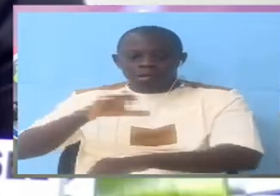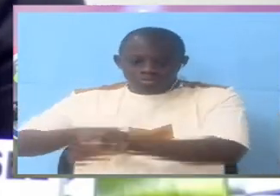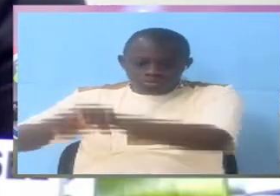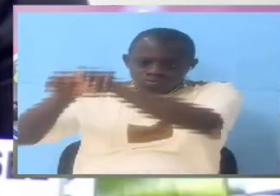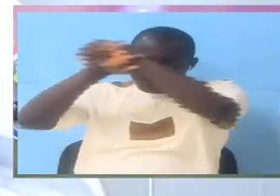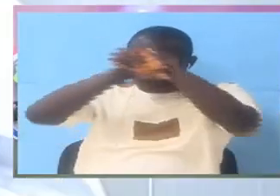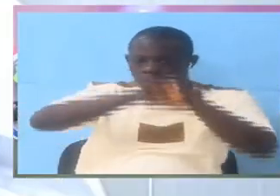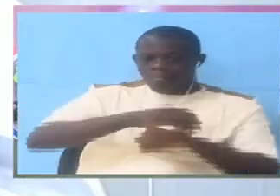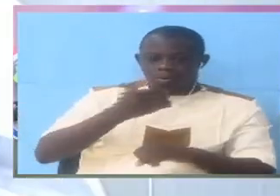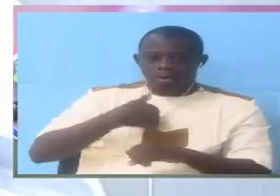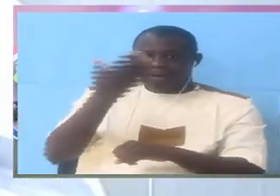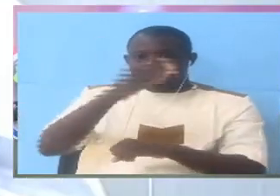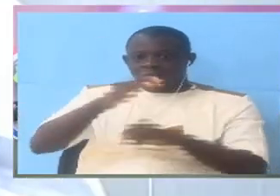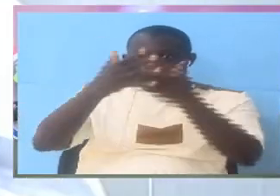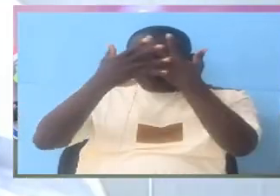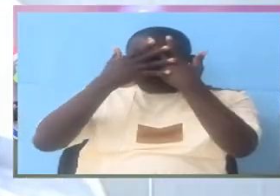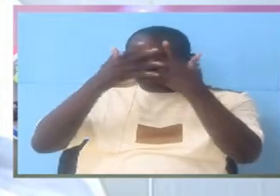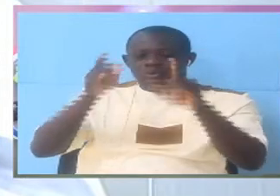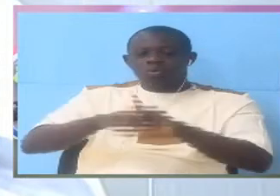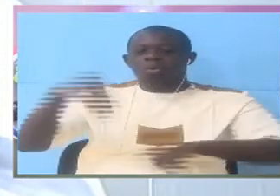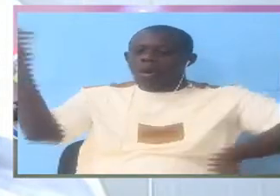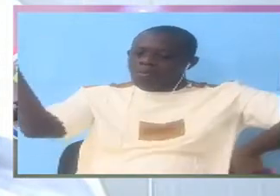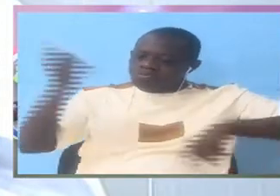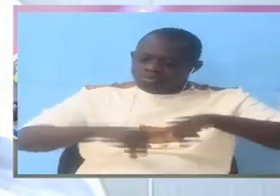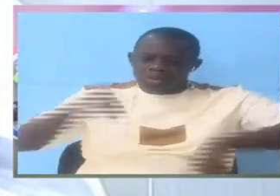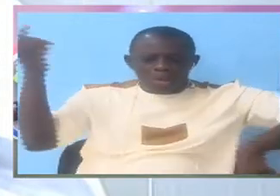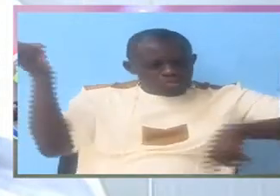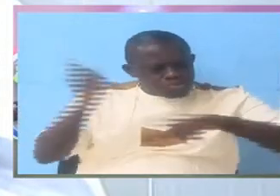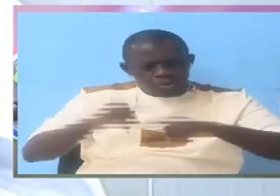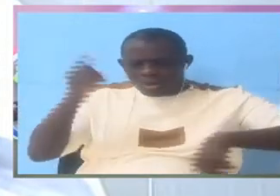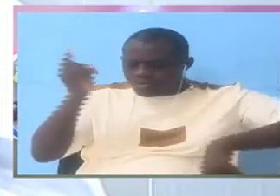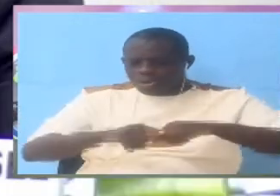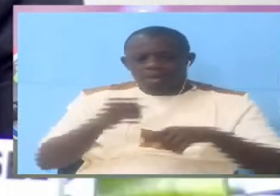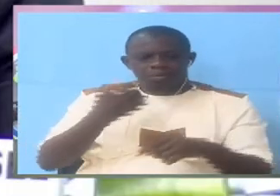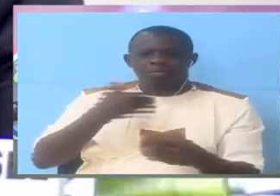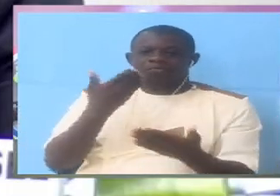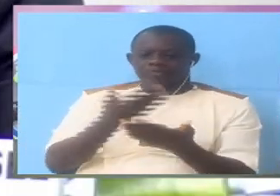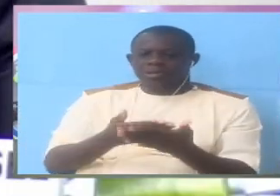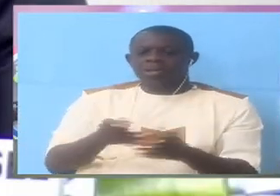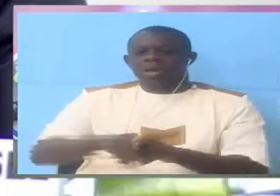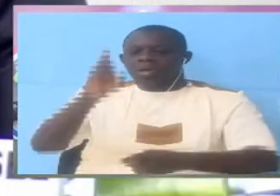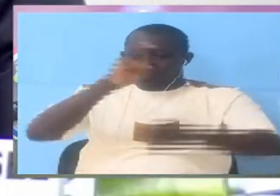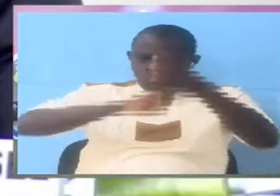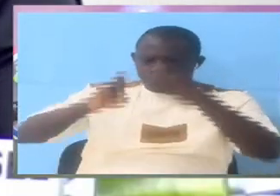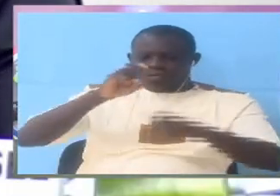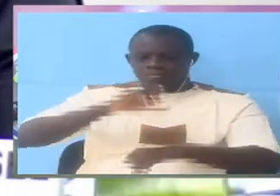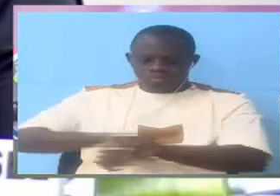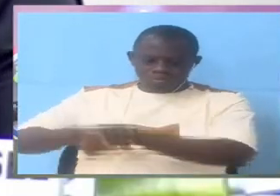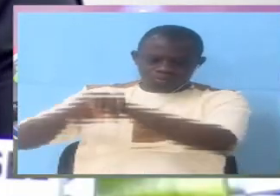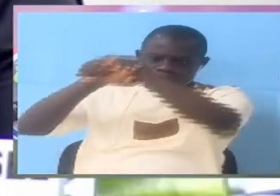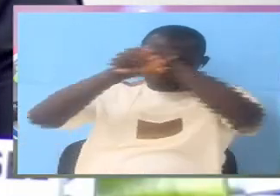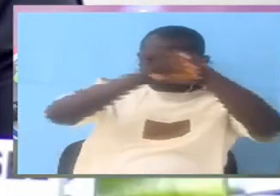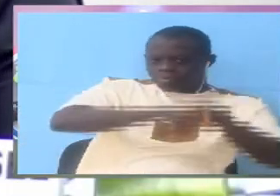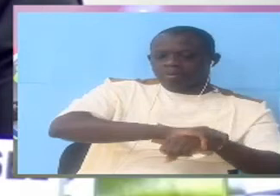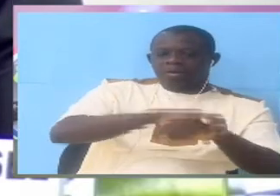prisons, beat the nonsense out of them, and parade them before a kangaroo panel, and clobber